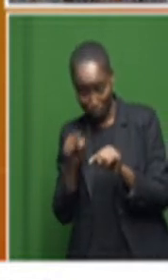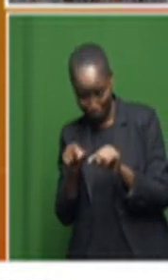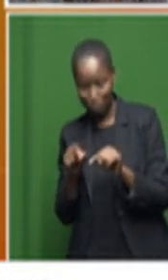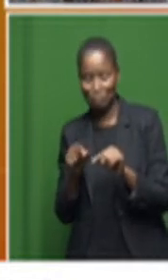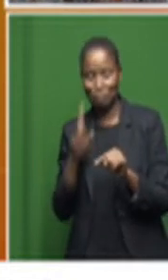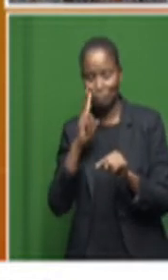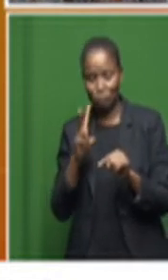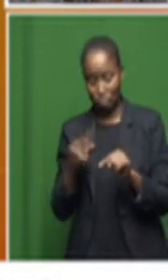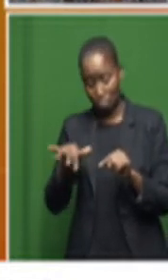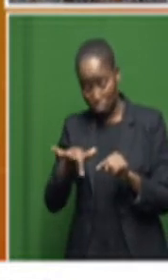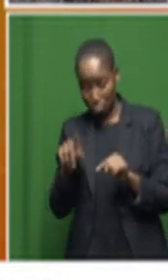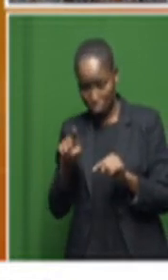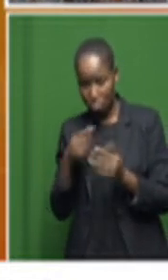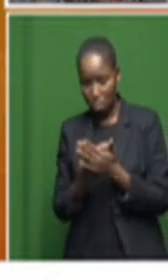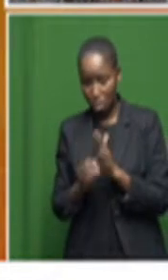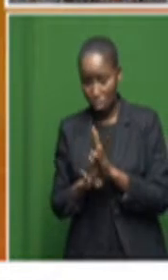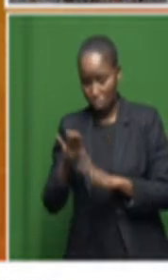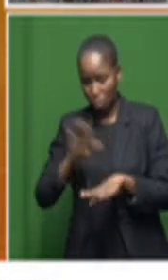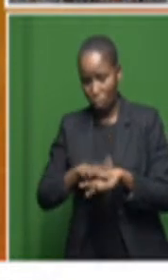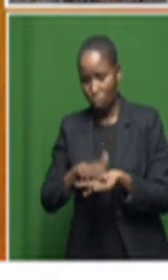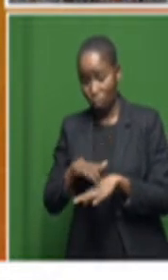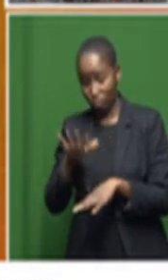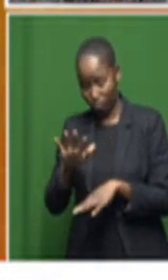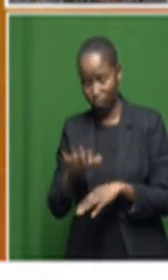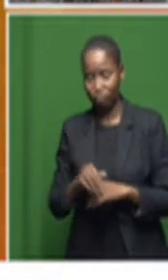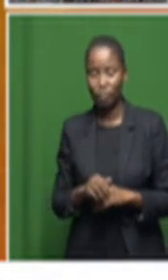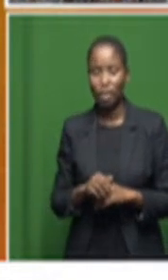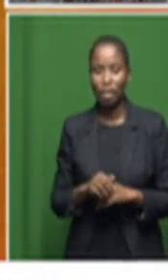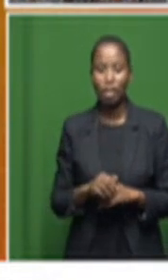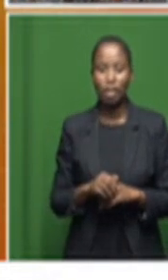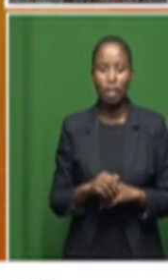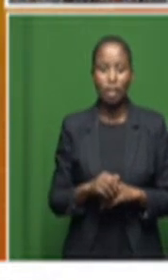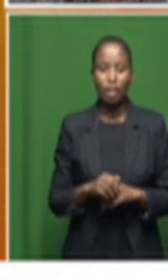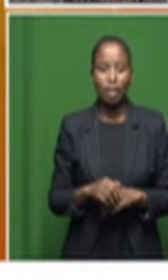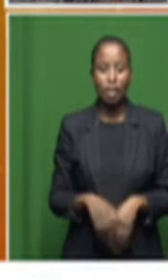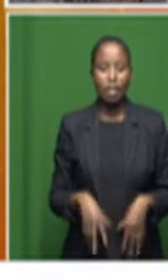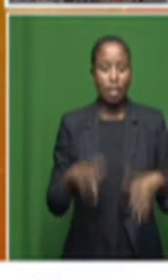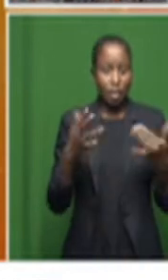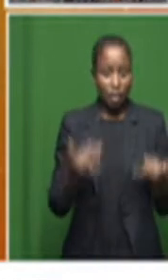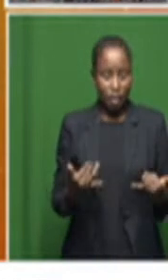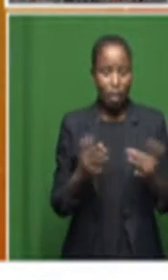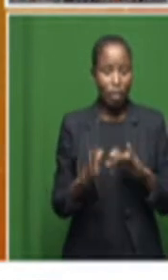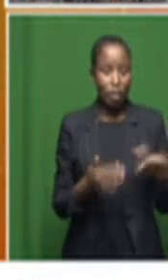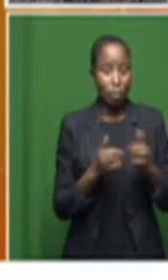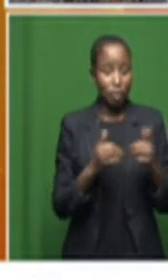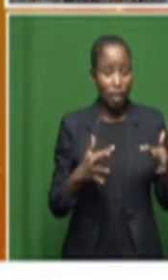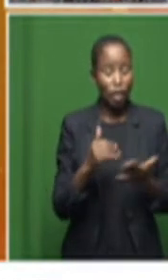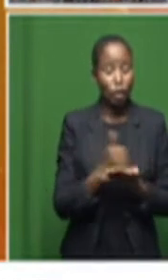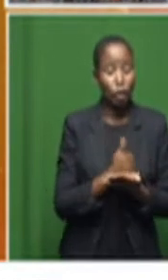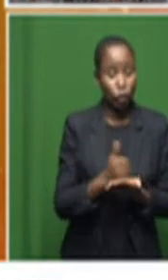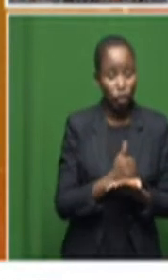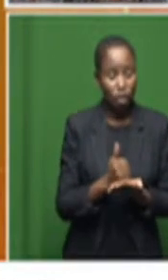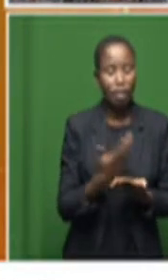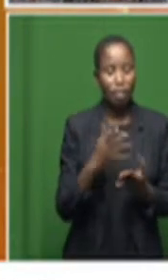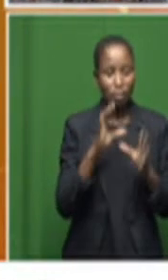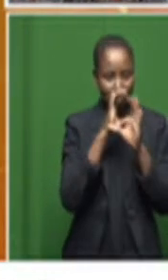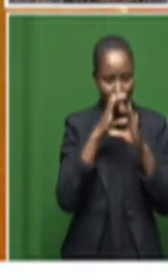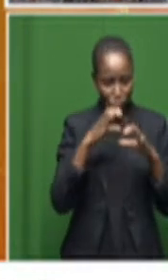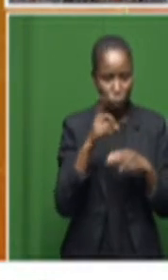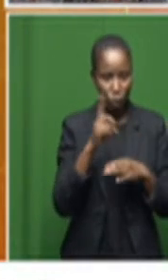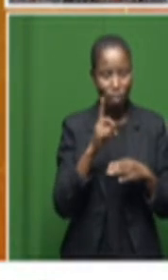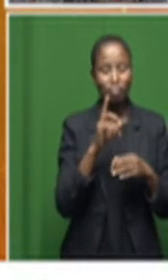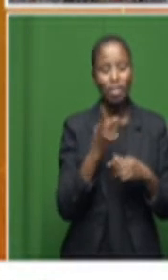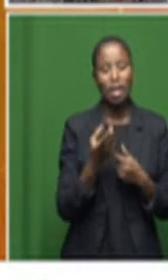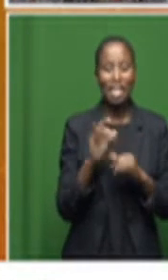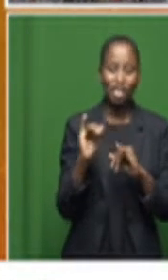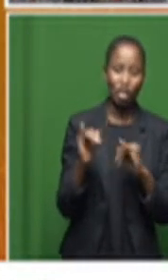we are broadening that particular platform. So when we started with registration, looking into the introduction of